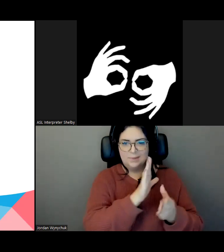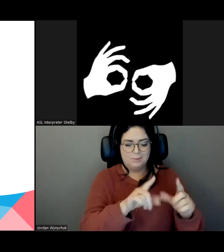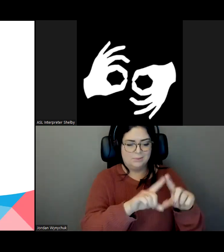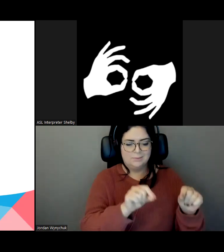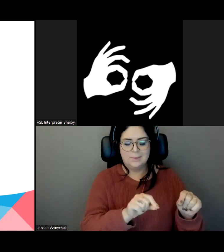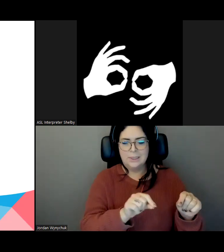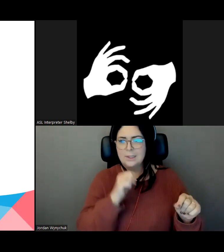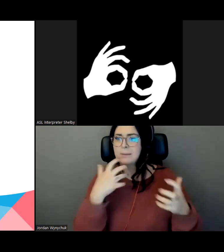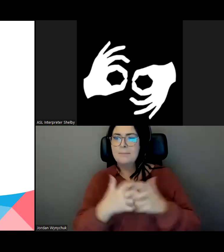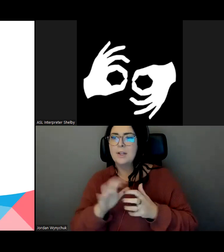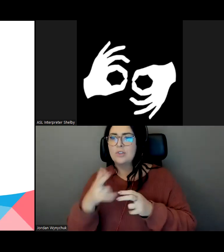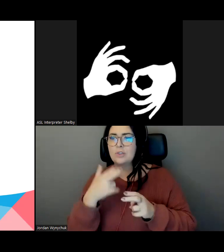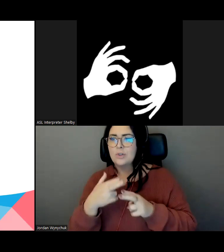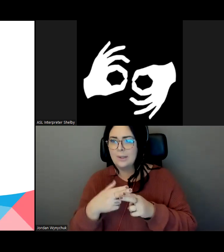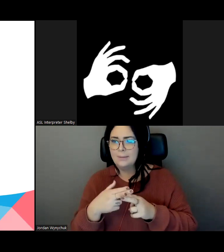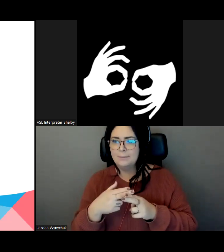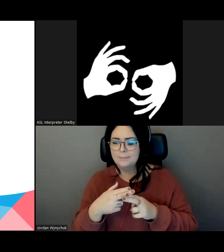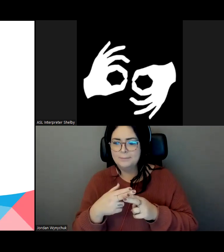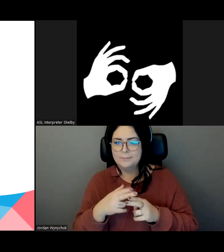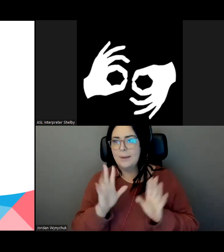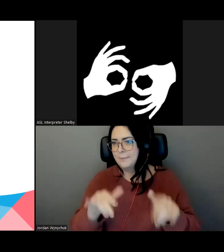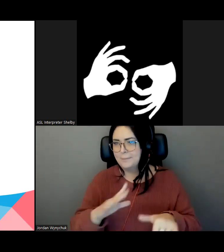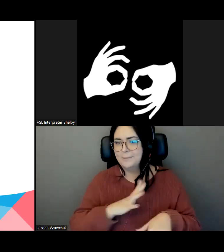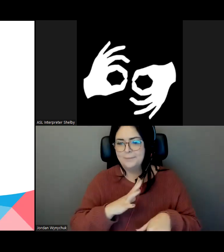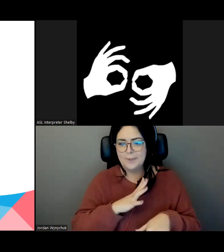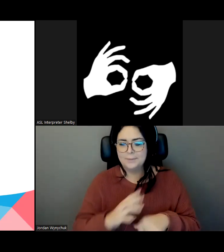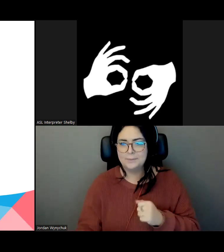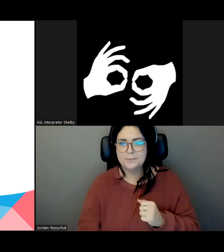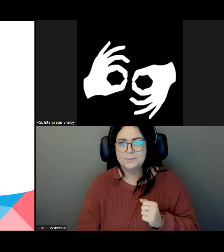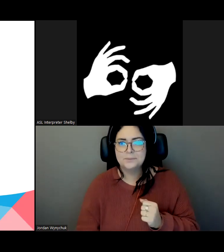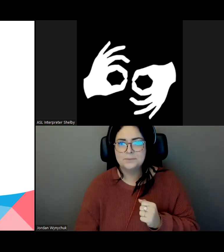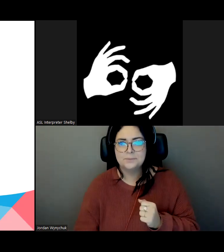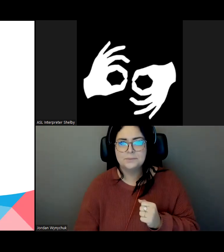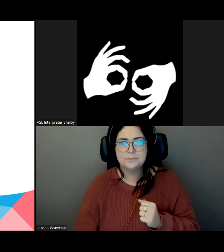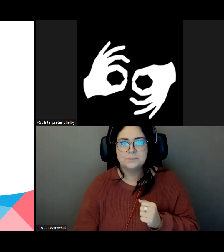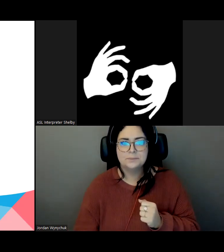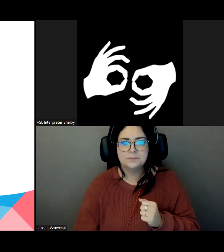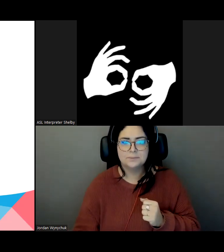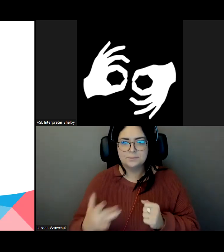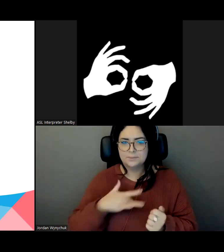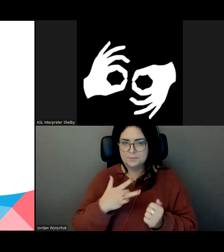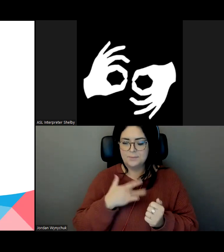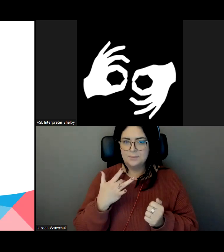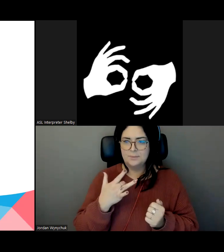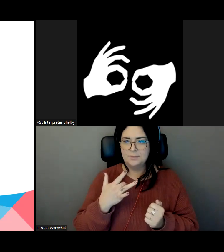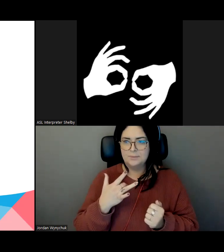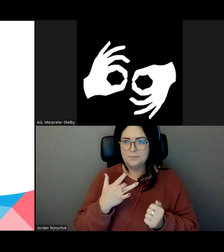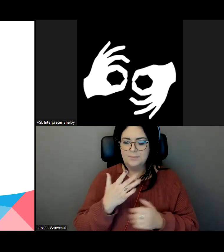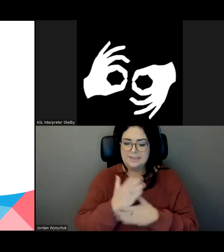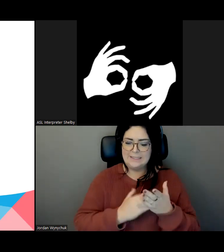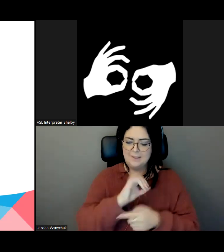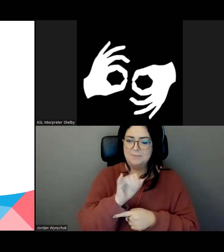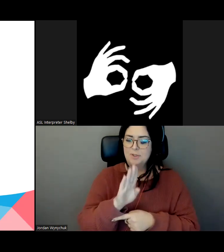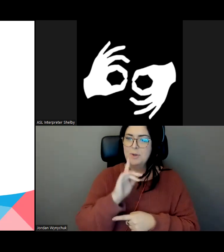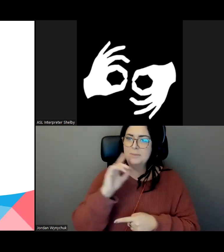I've been in situations where unfortunately I feel like I've been turned down actually from some jobs